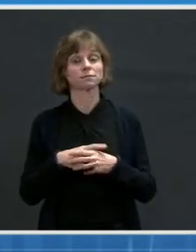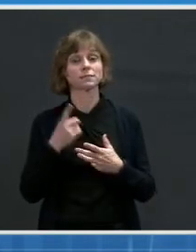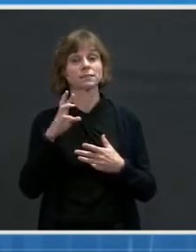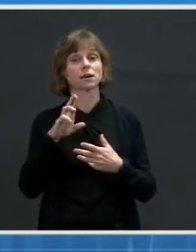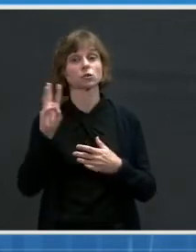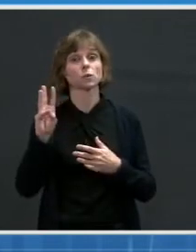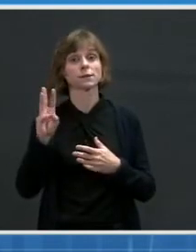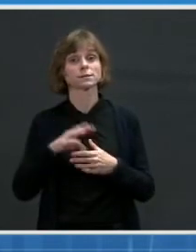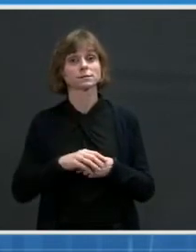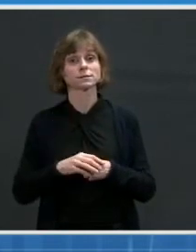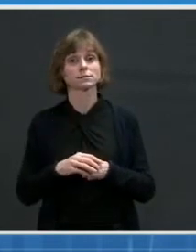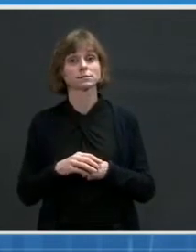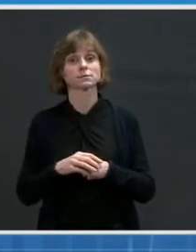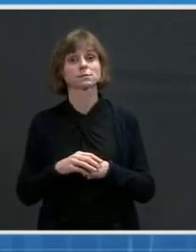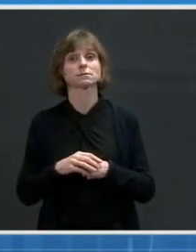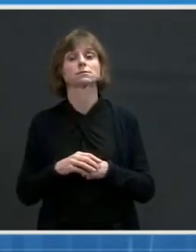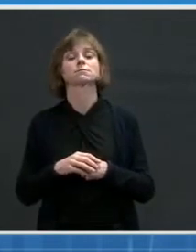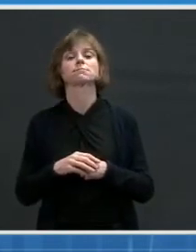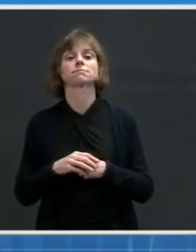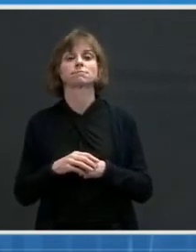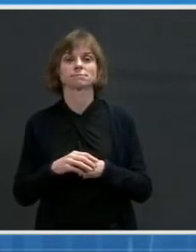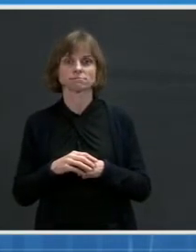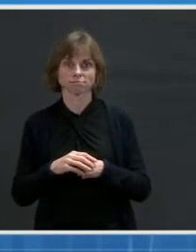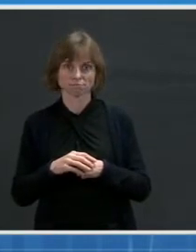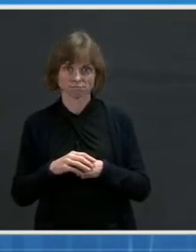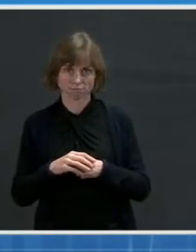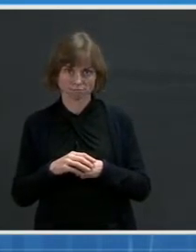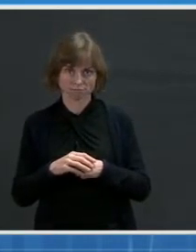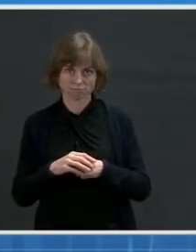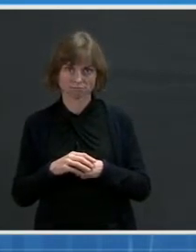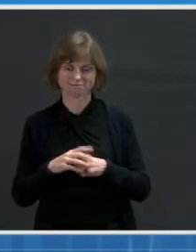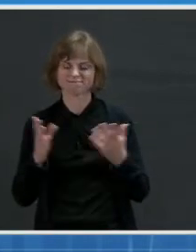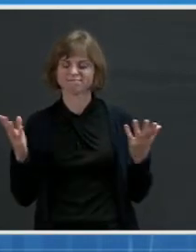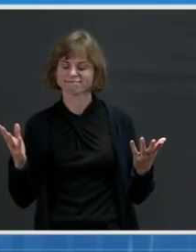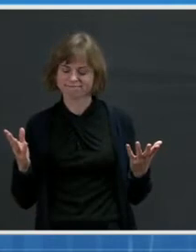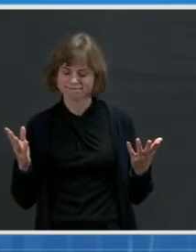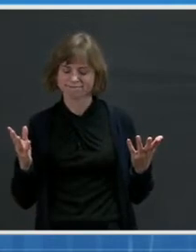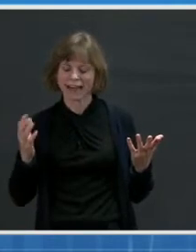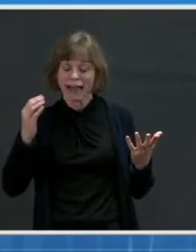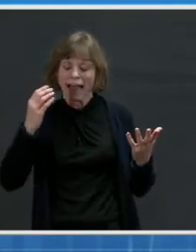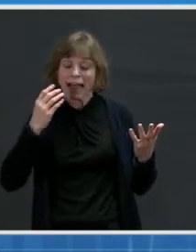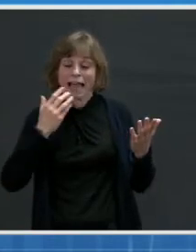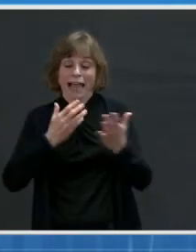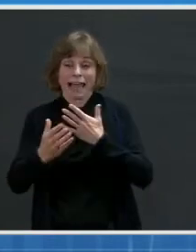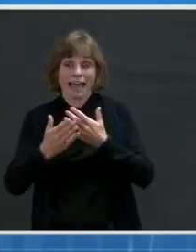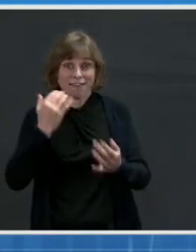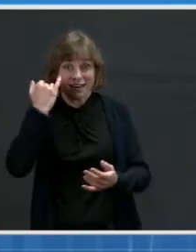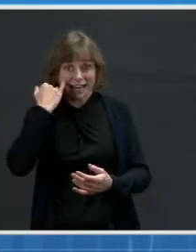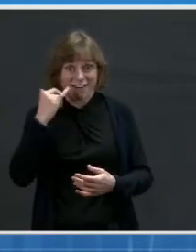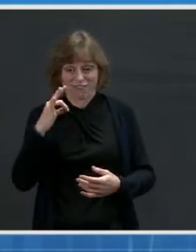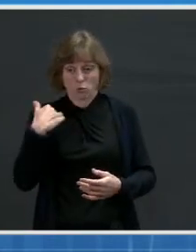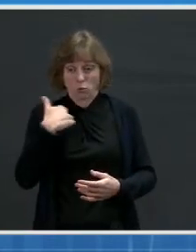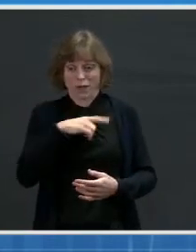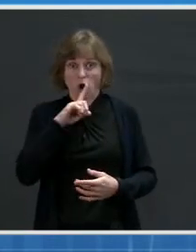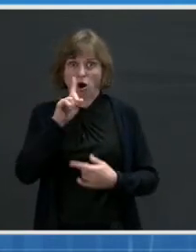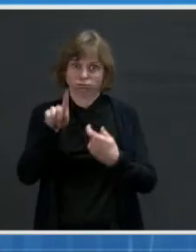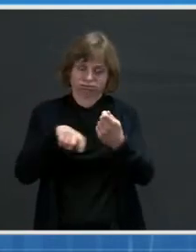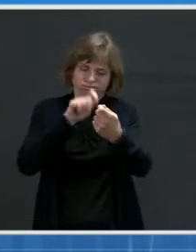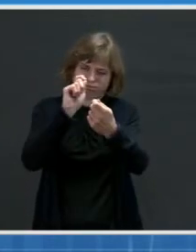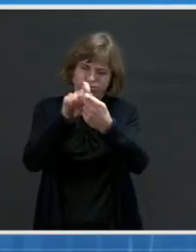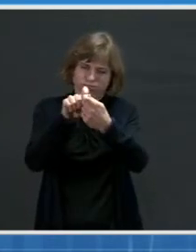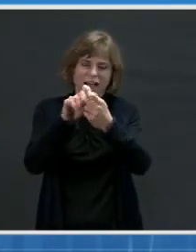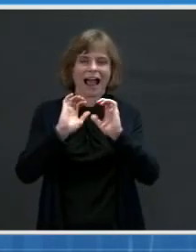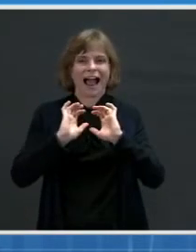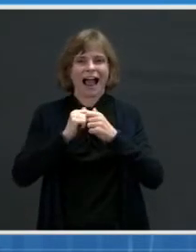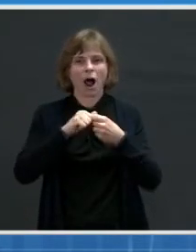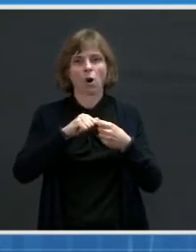Walensky? Yeah, I mean, I think we can, even if we were perfectly precise in how we defined COVID-19